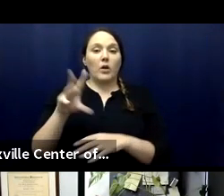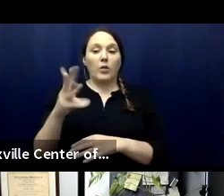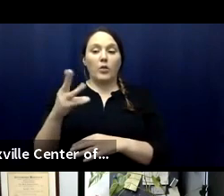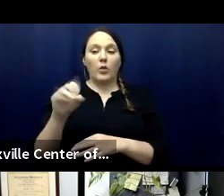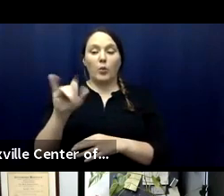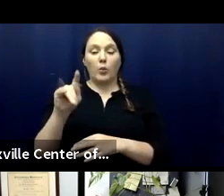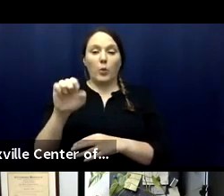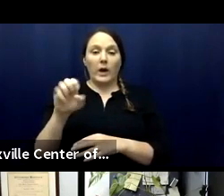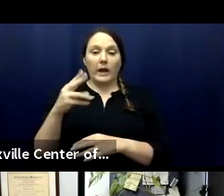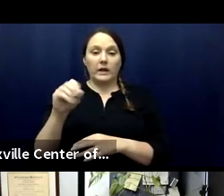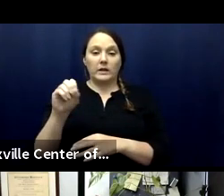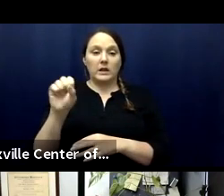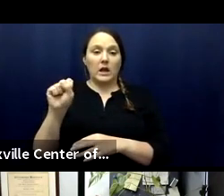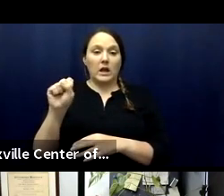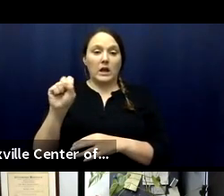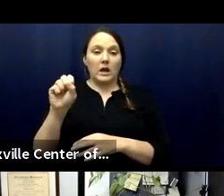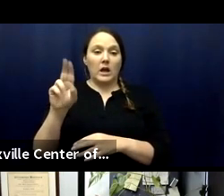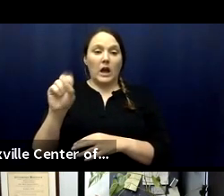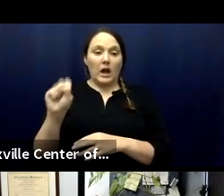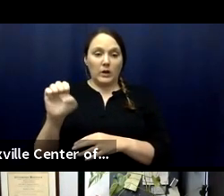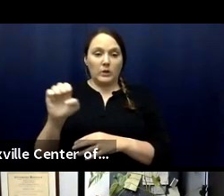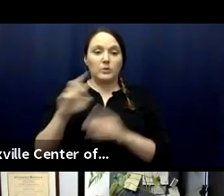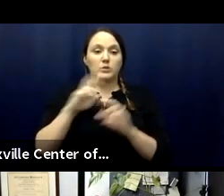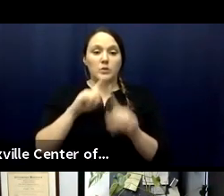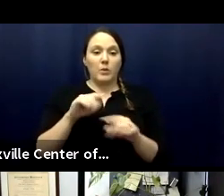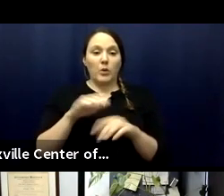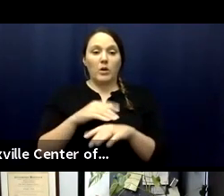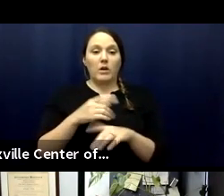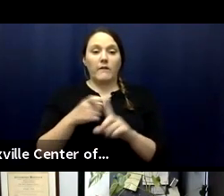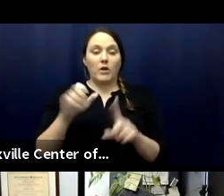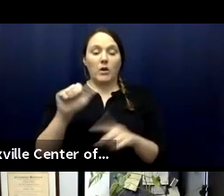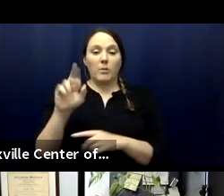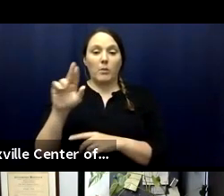time. This White House report came out on the 30th of August.